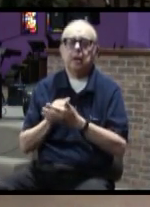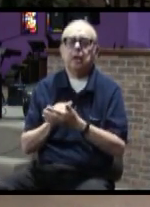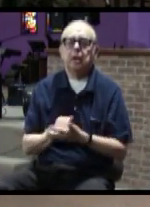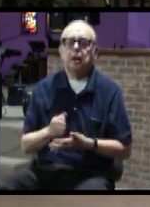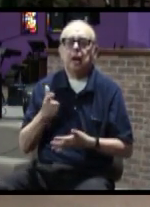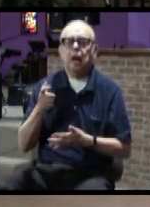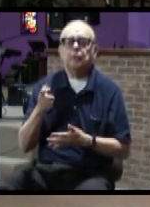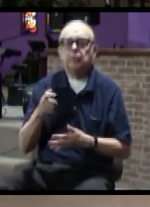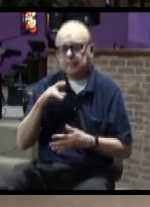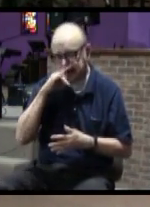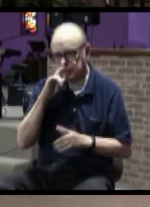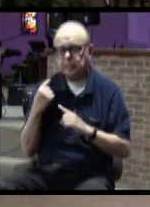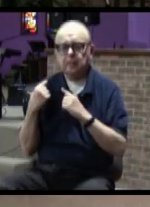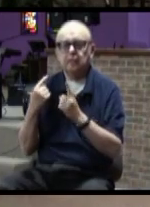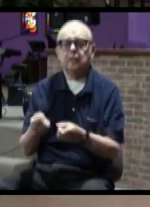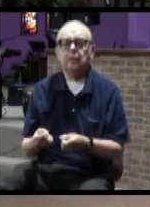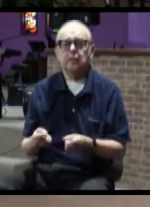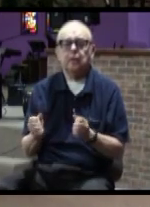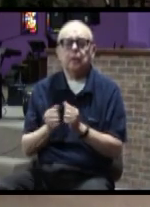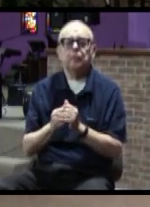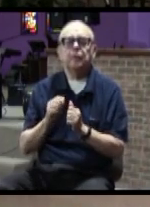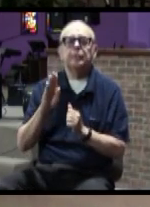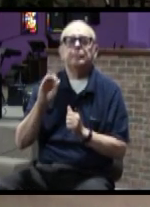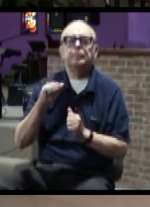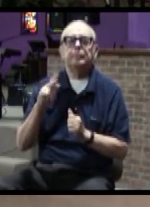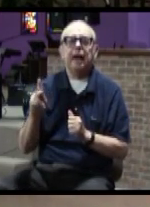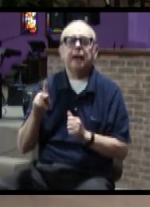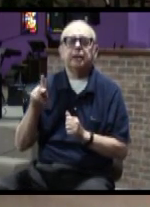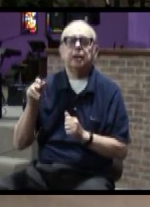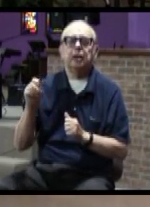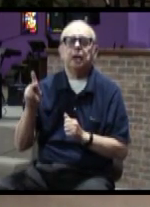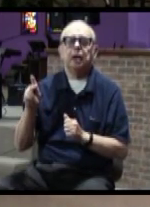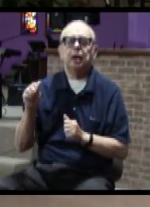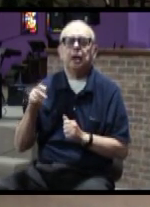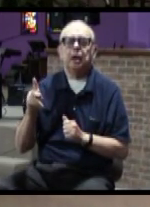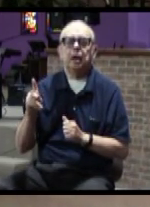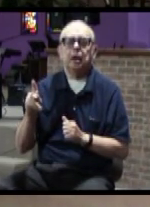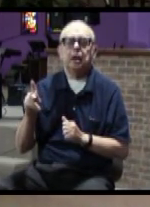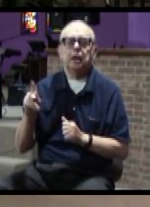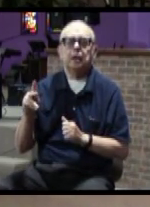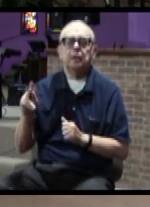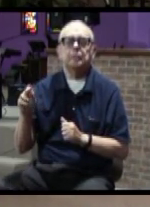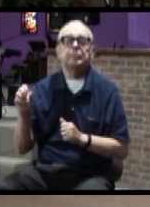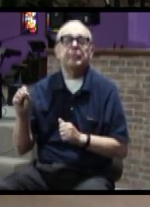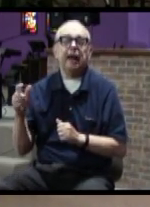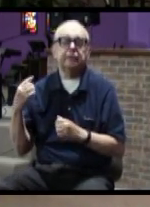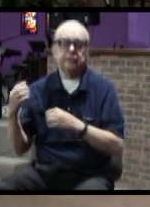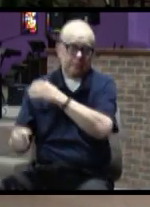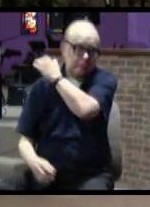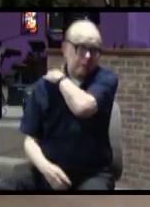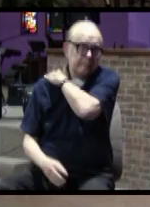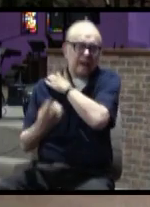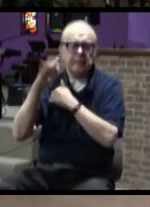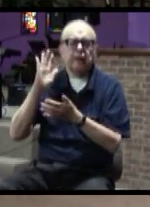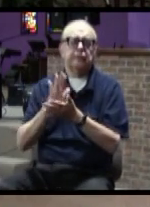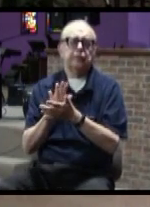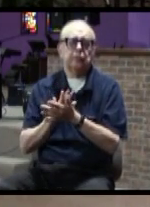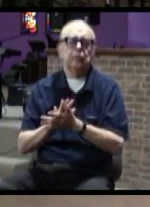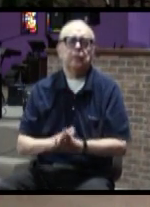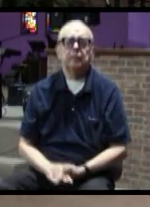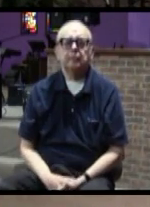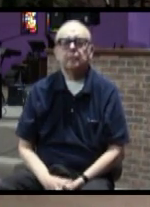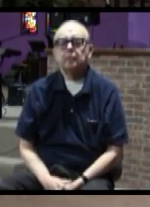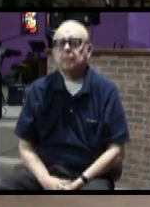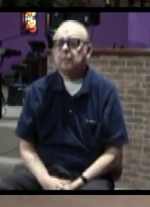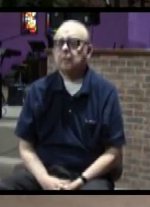help 21 kids so far with backpacks for school. And we've still got